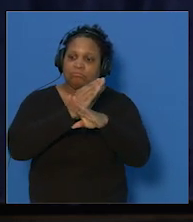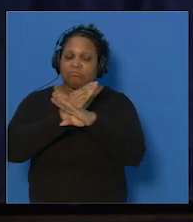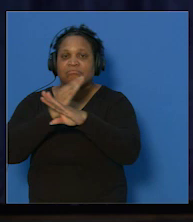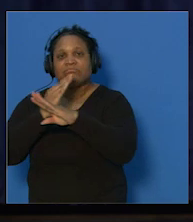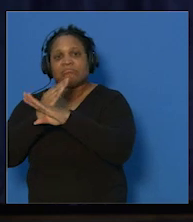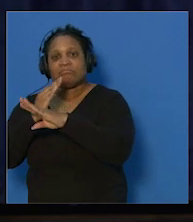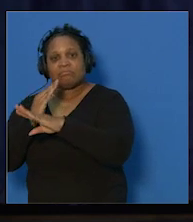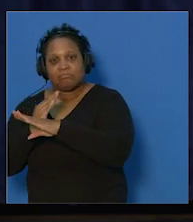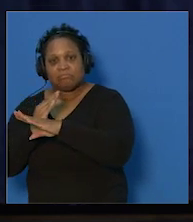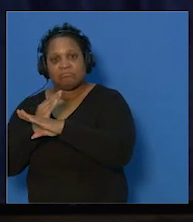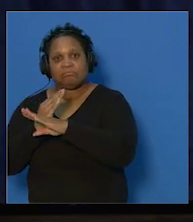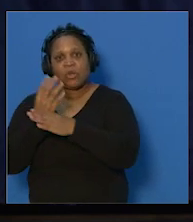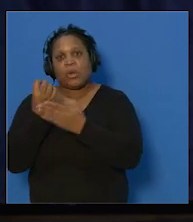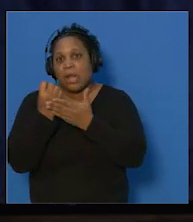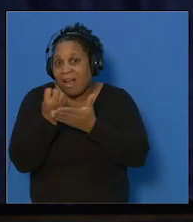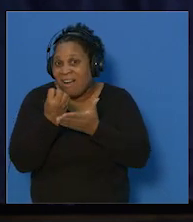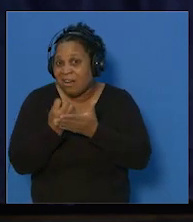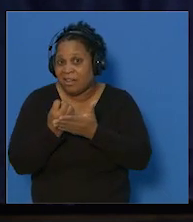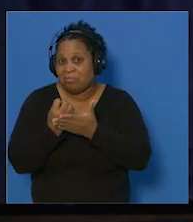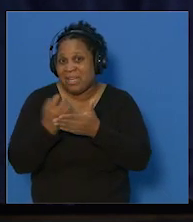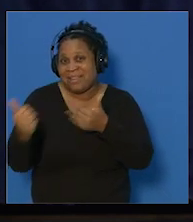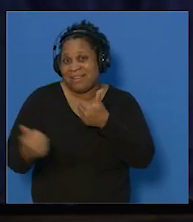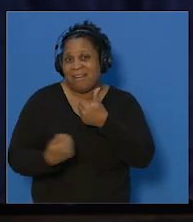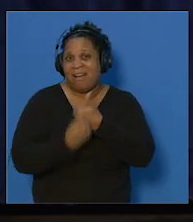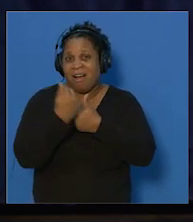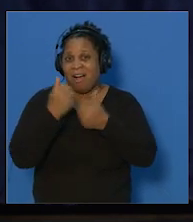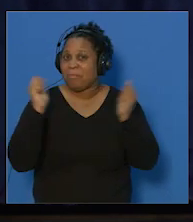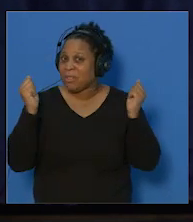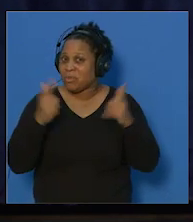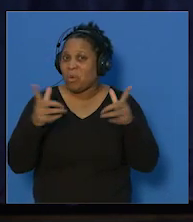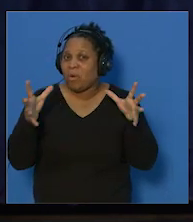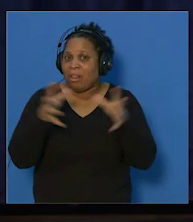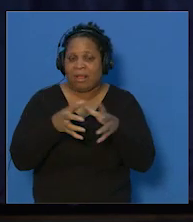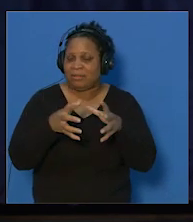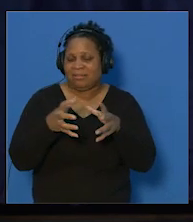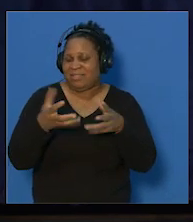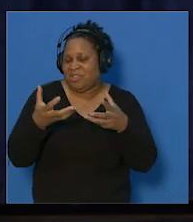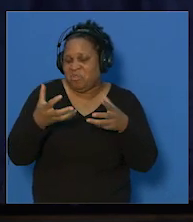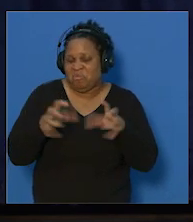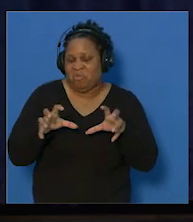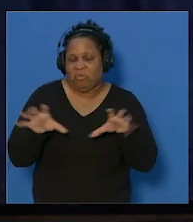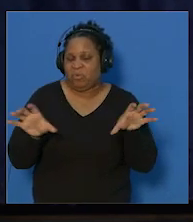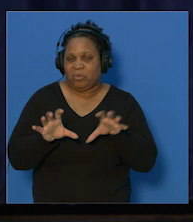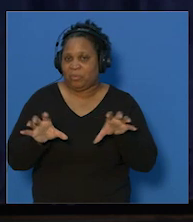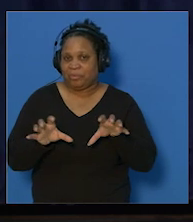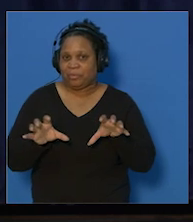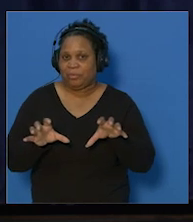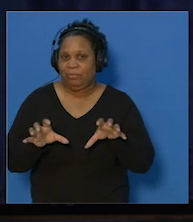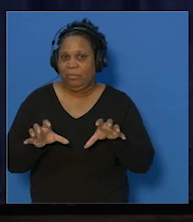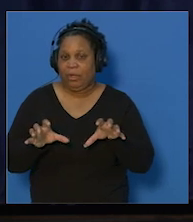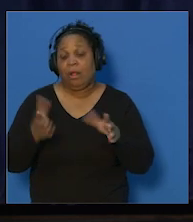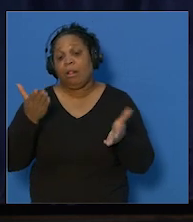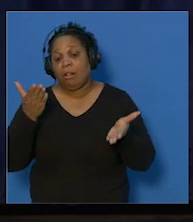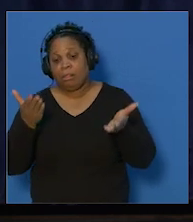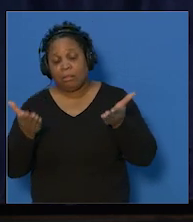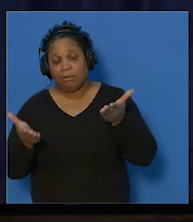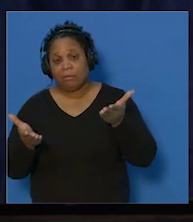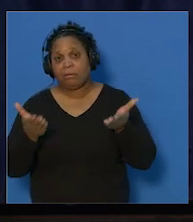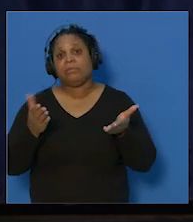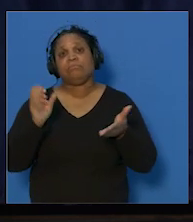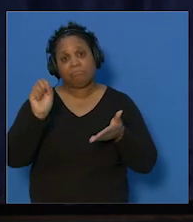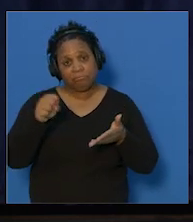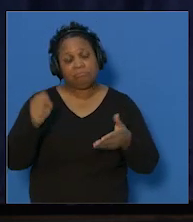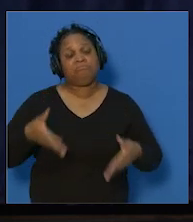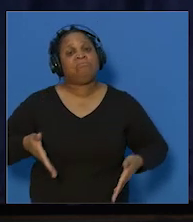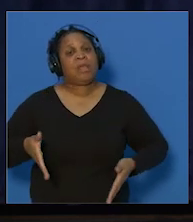certain sectors of the economy, which will harm us all collectively, and that is not something which we want to do. Though you are